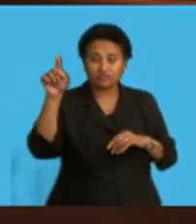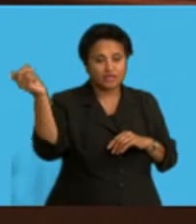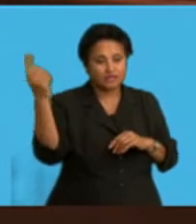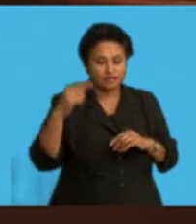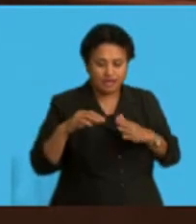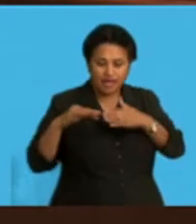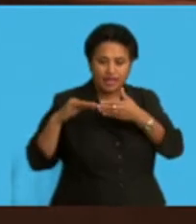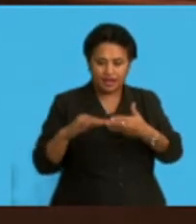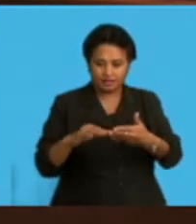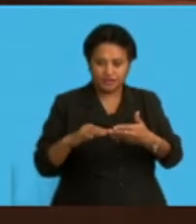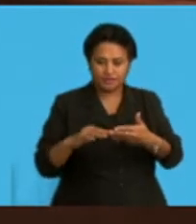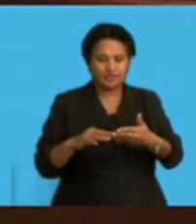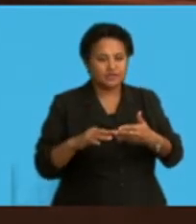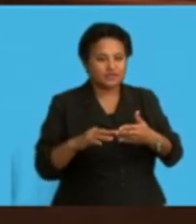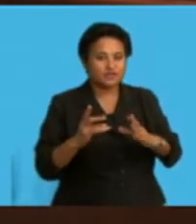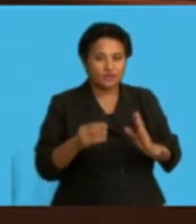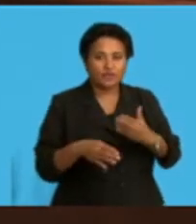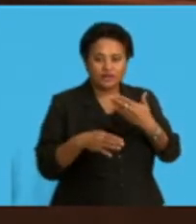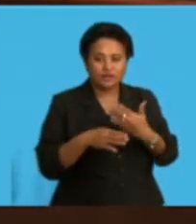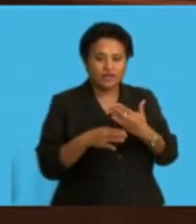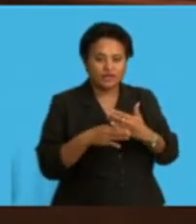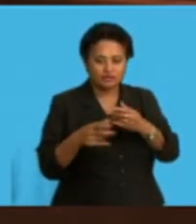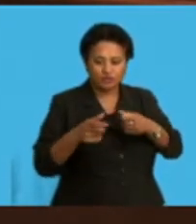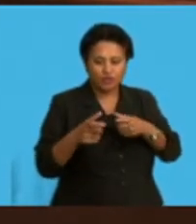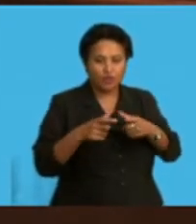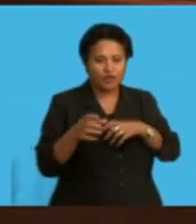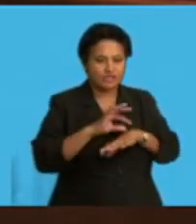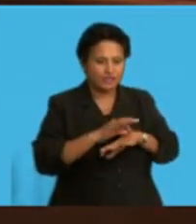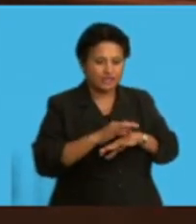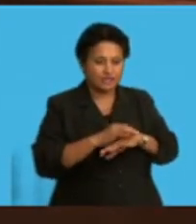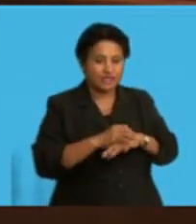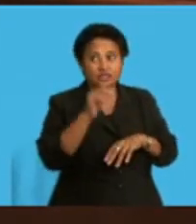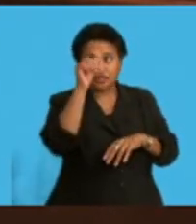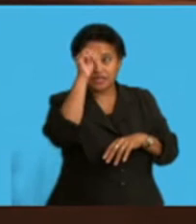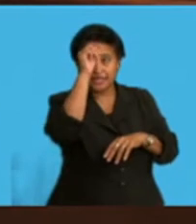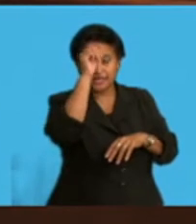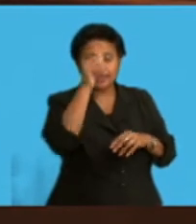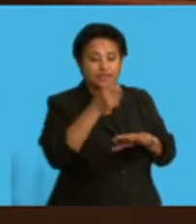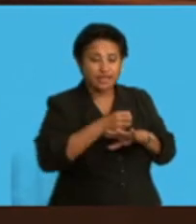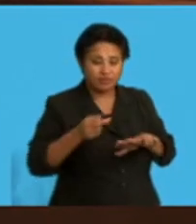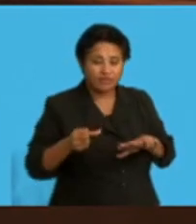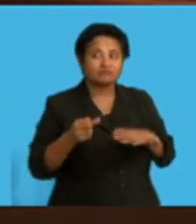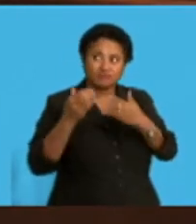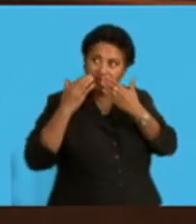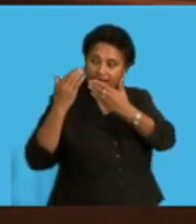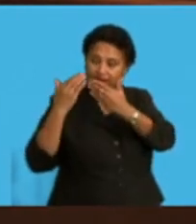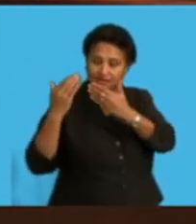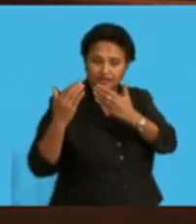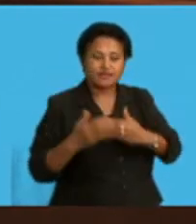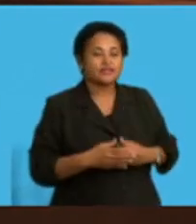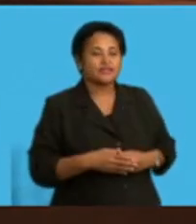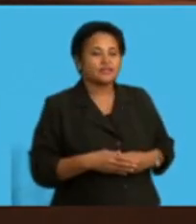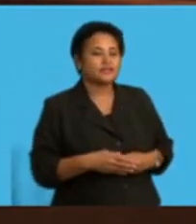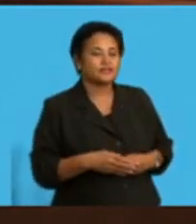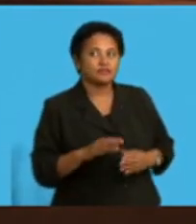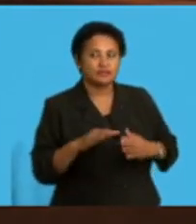company to run the hospitals and provide enhanced tertiary care facilities. Indeed, the Indian government, we like to acknowledge them, has also given an